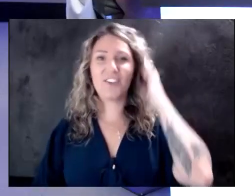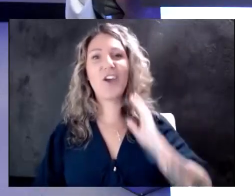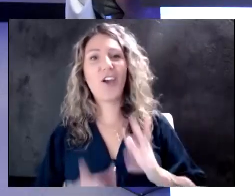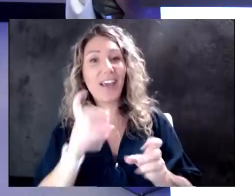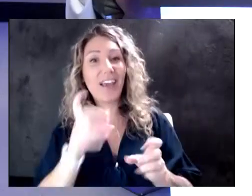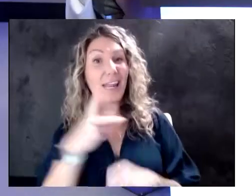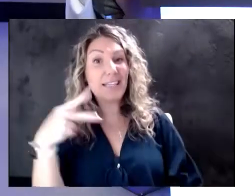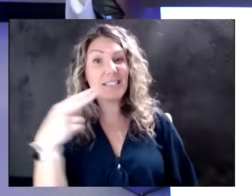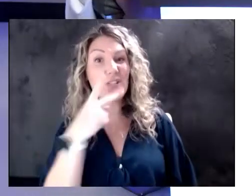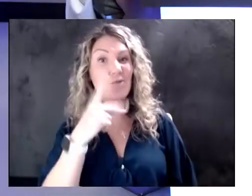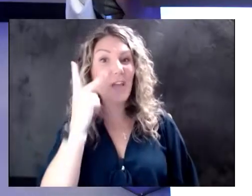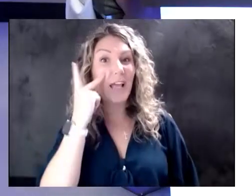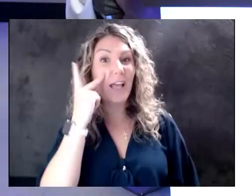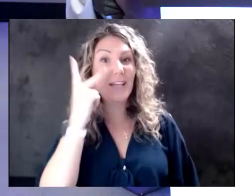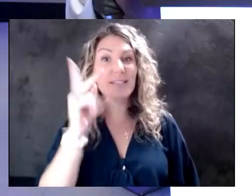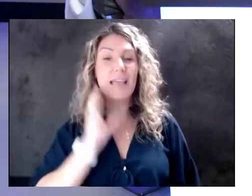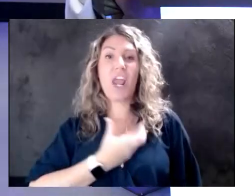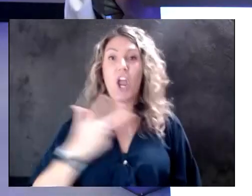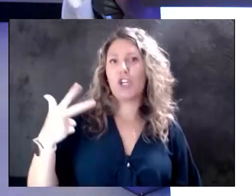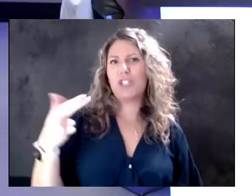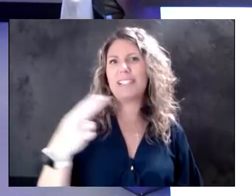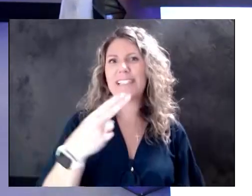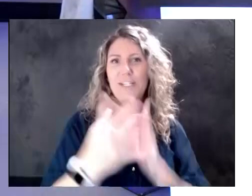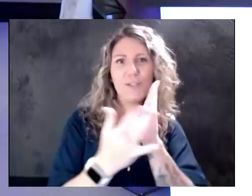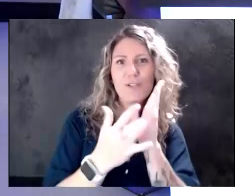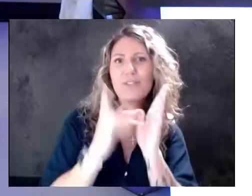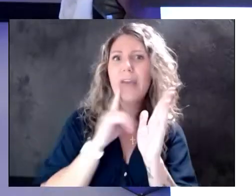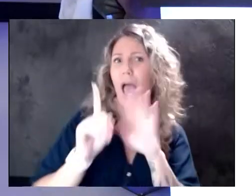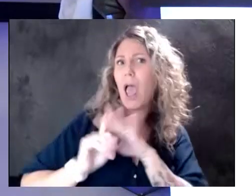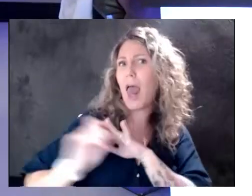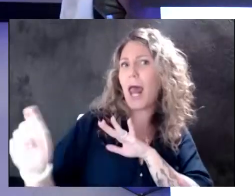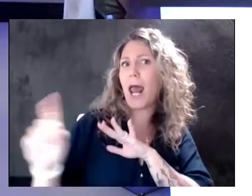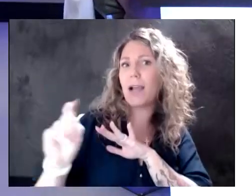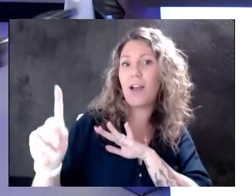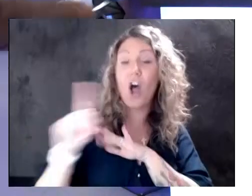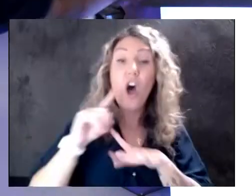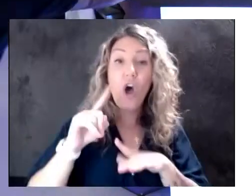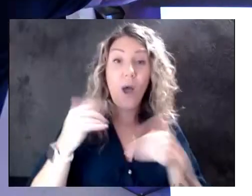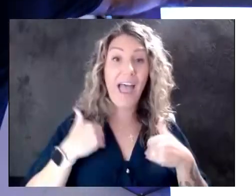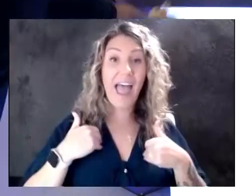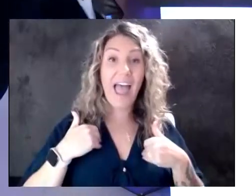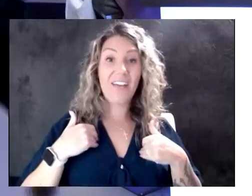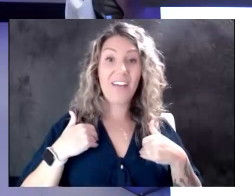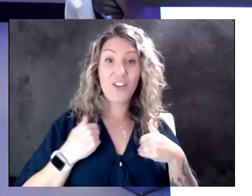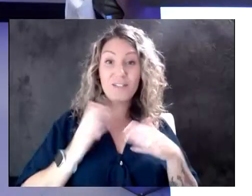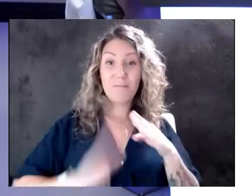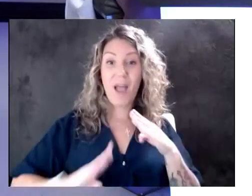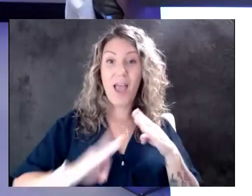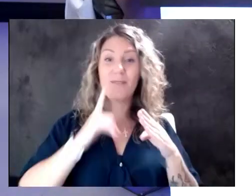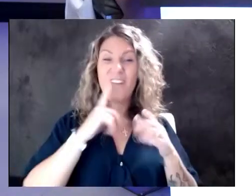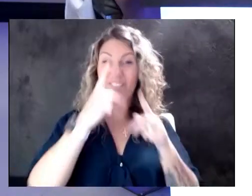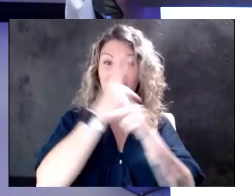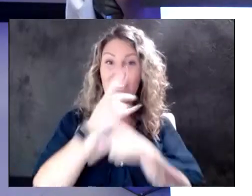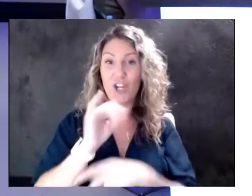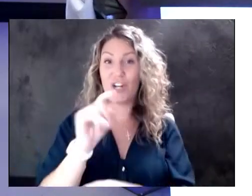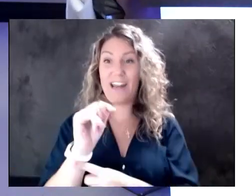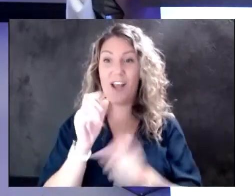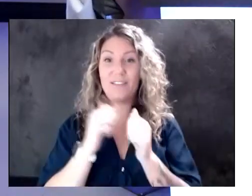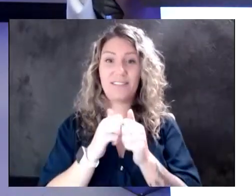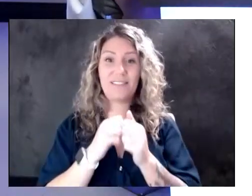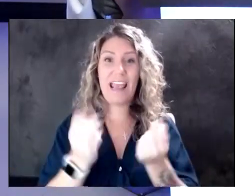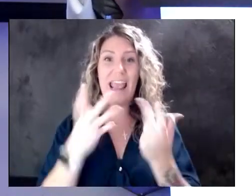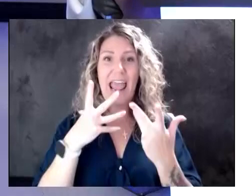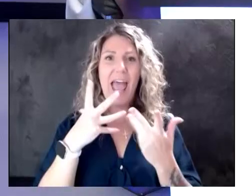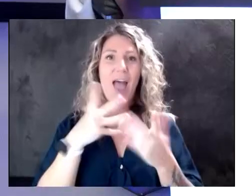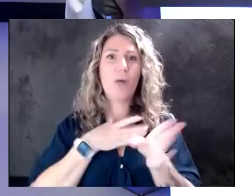our scissor tech is on his way out. This was the last thing. Oh, wait a minute. There's a bottom. Wait, we figured it out. Okay. Yep. How many degrees does it take to